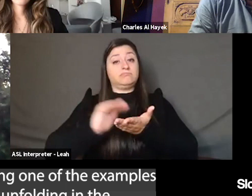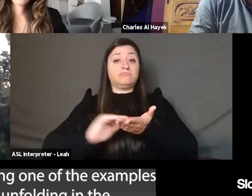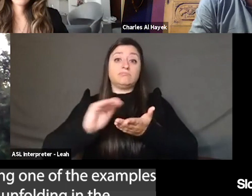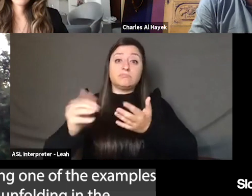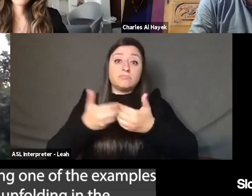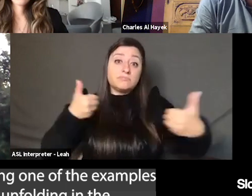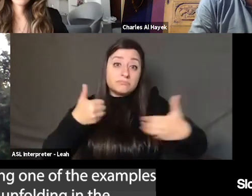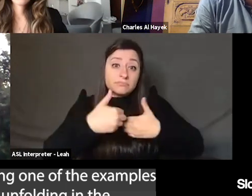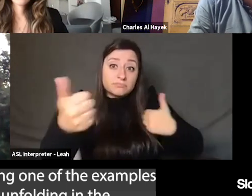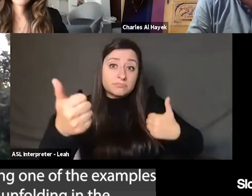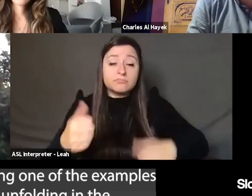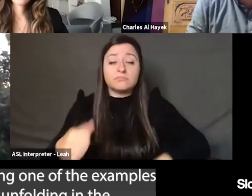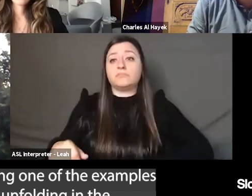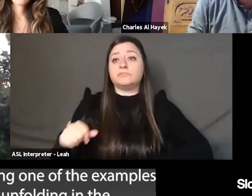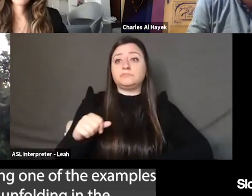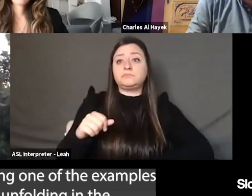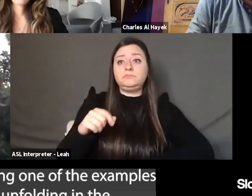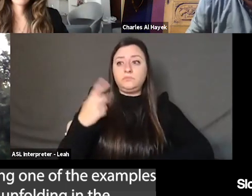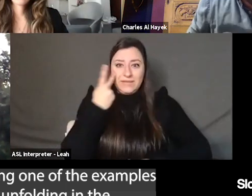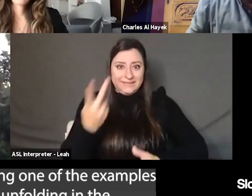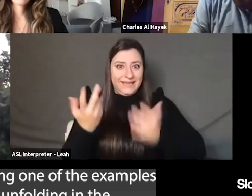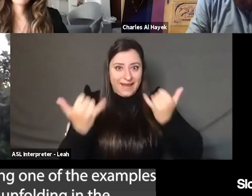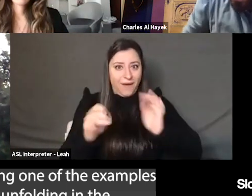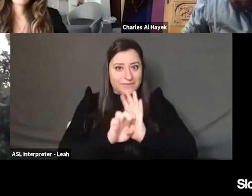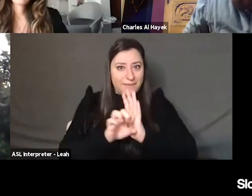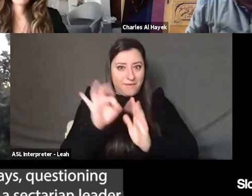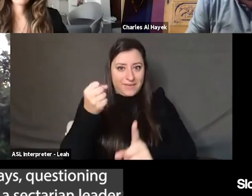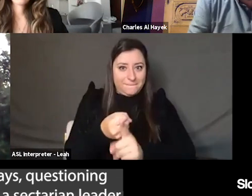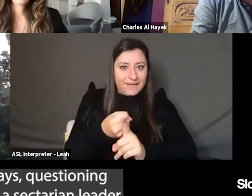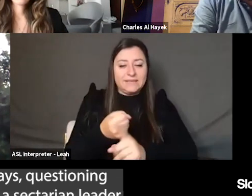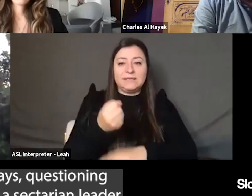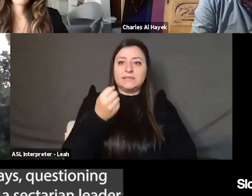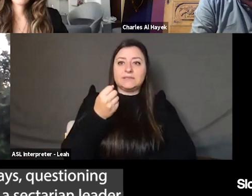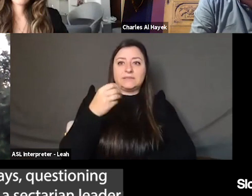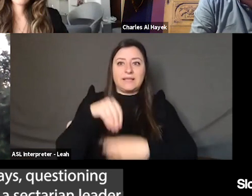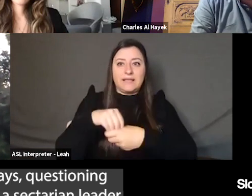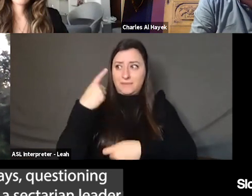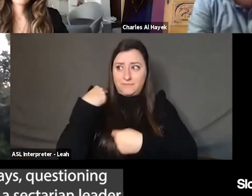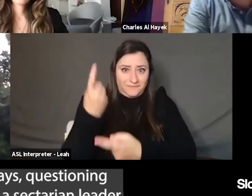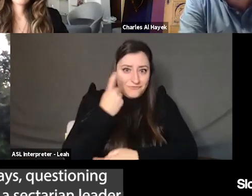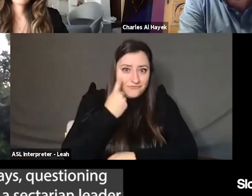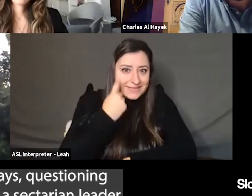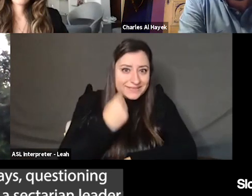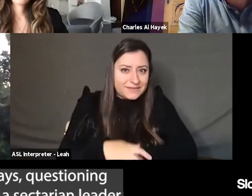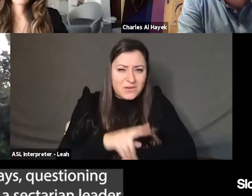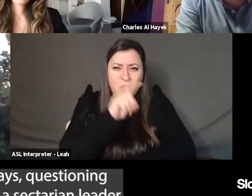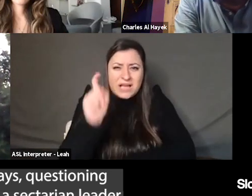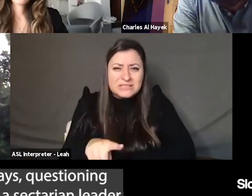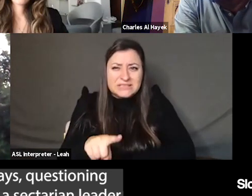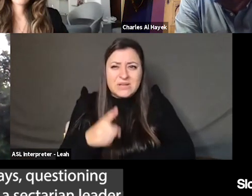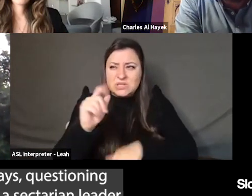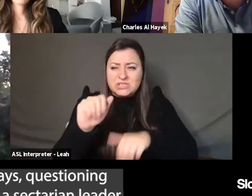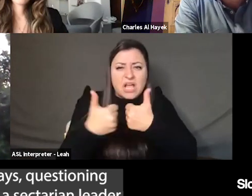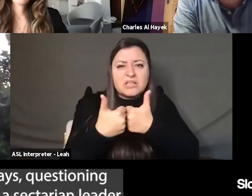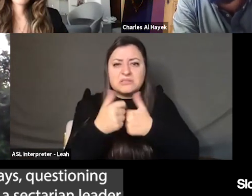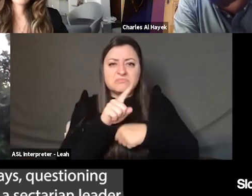seeing one of the examples of its impact unfolding in the past days, questioning or